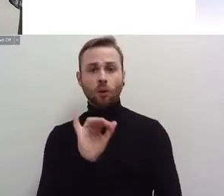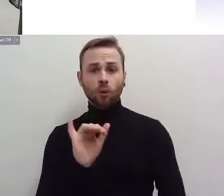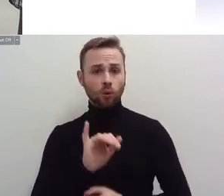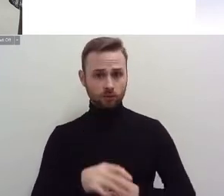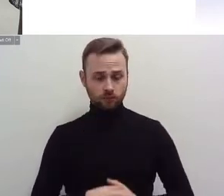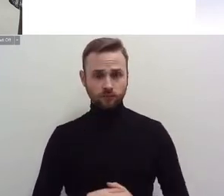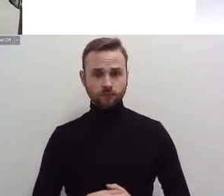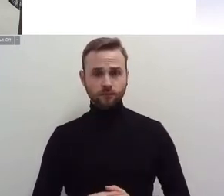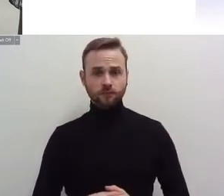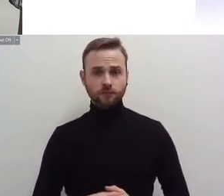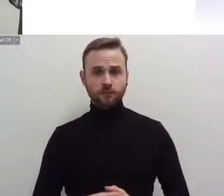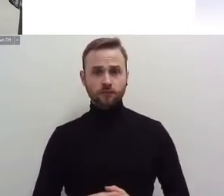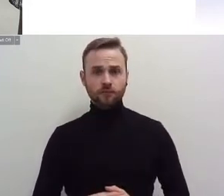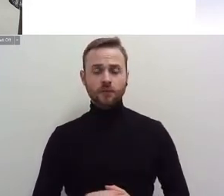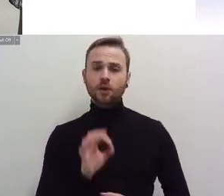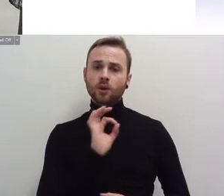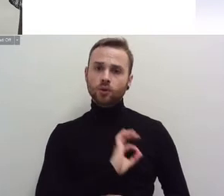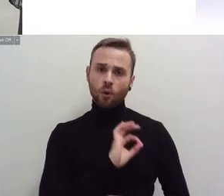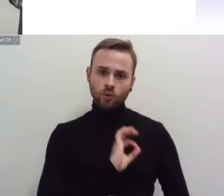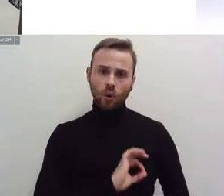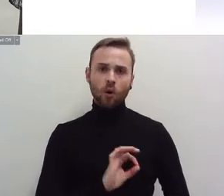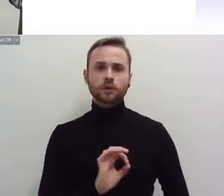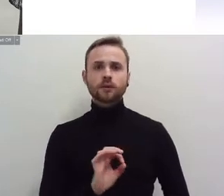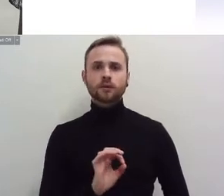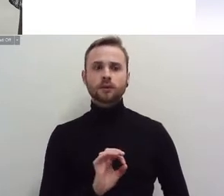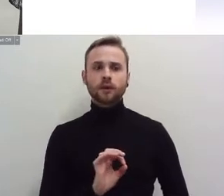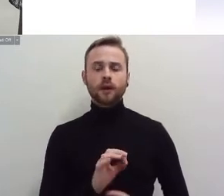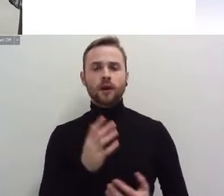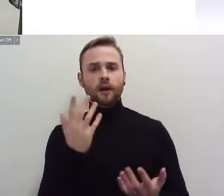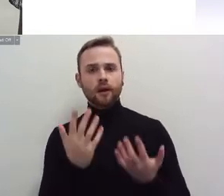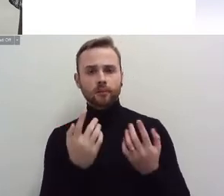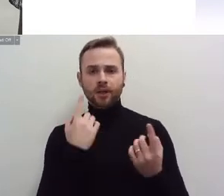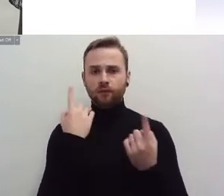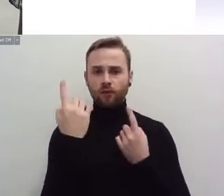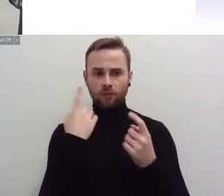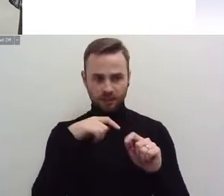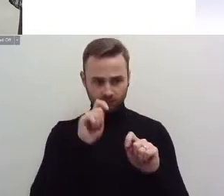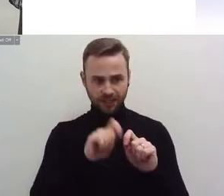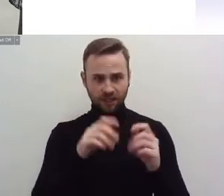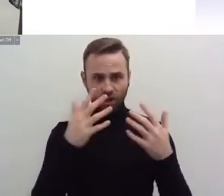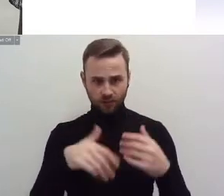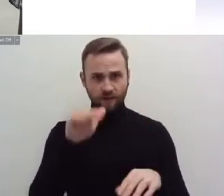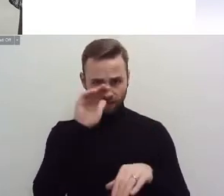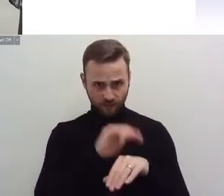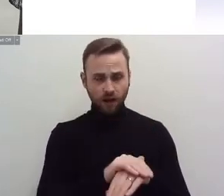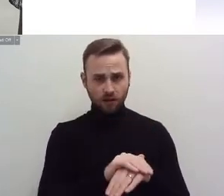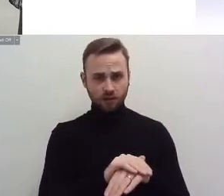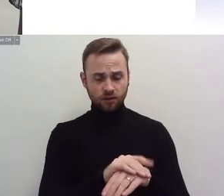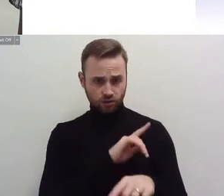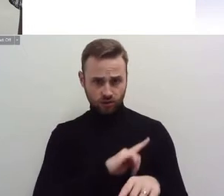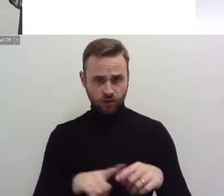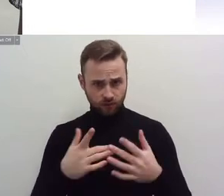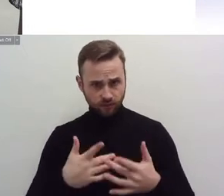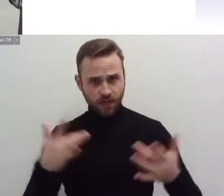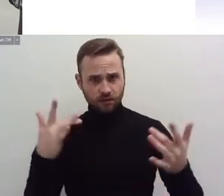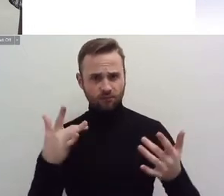development in prenatal care, in child health care, in early childhood education and care. So we need to do